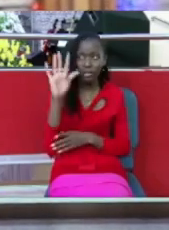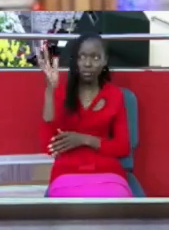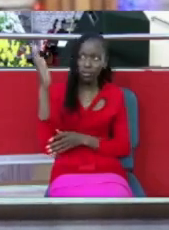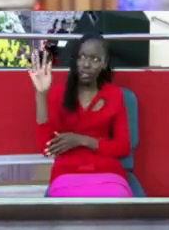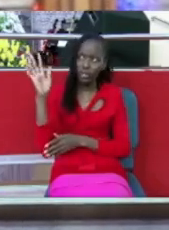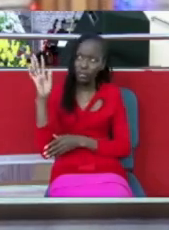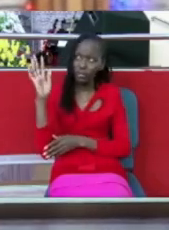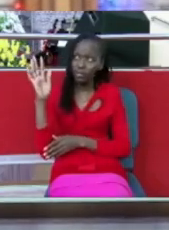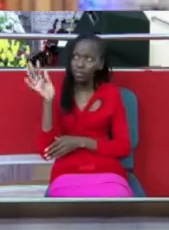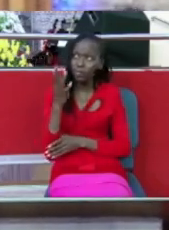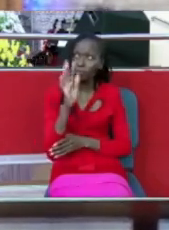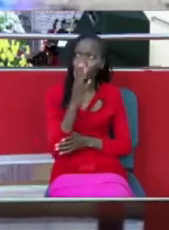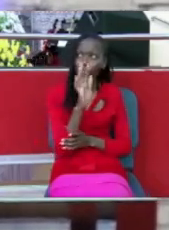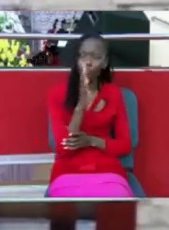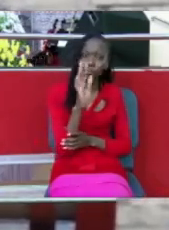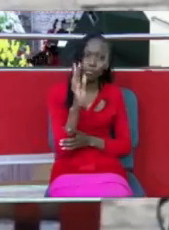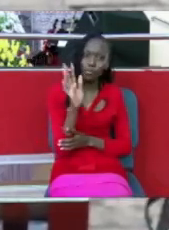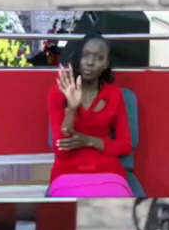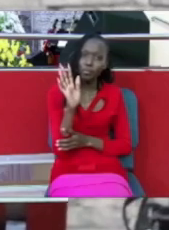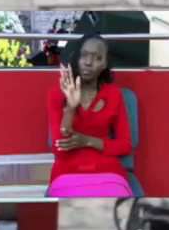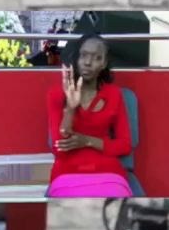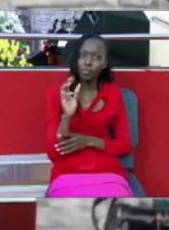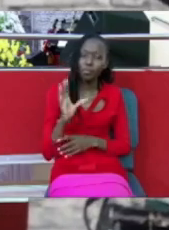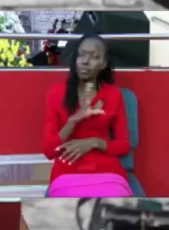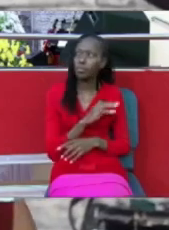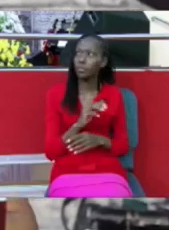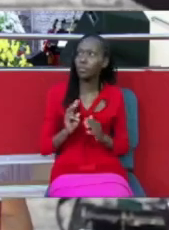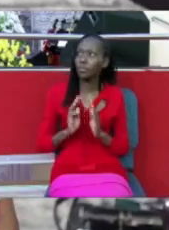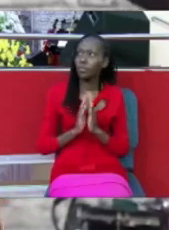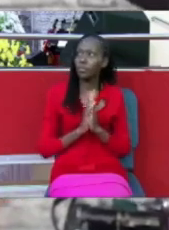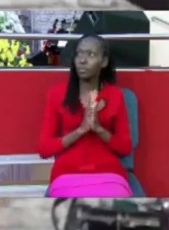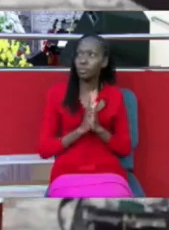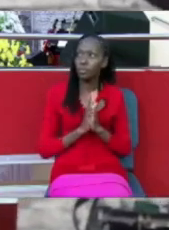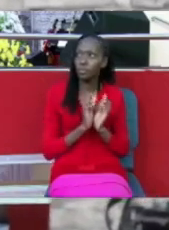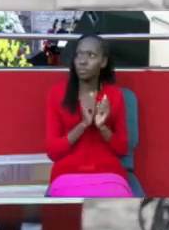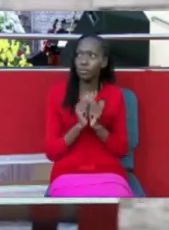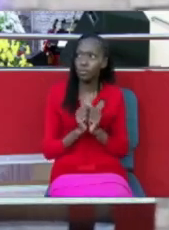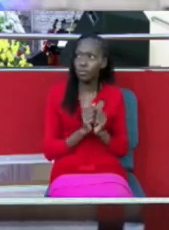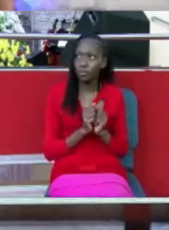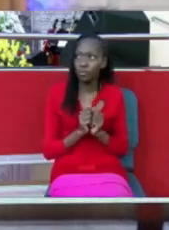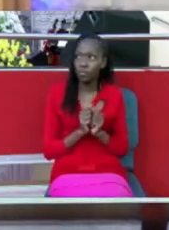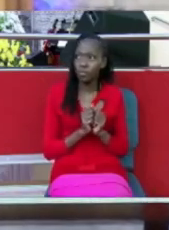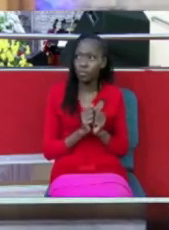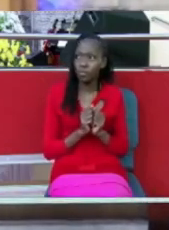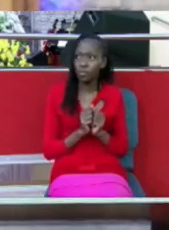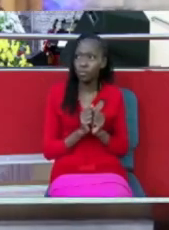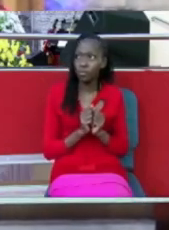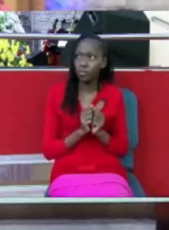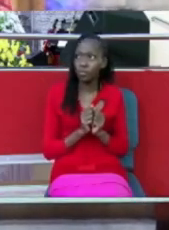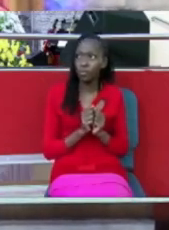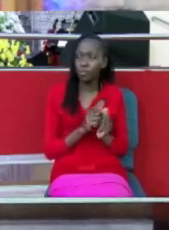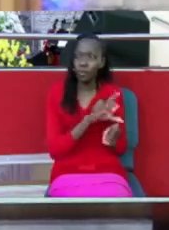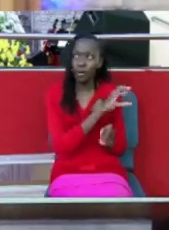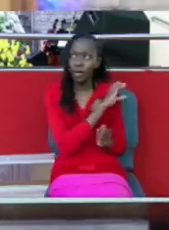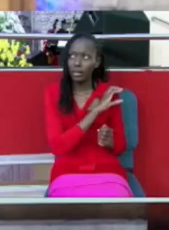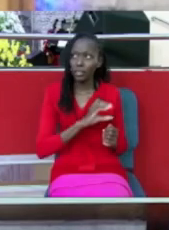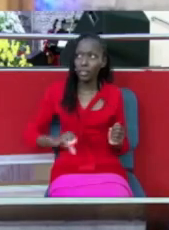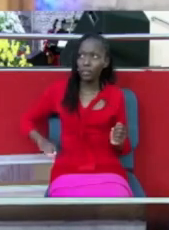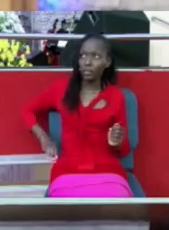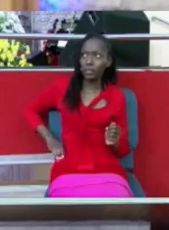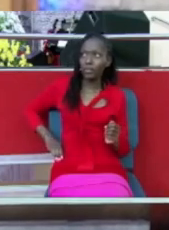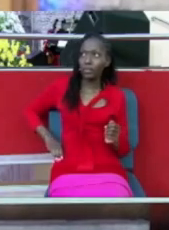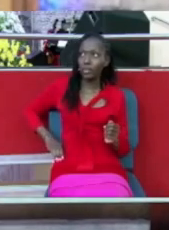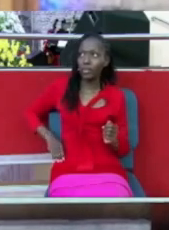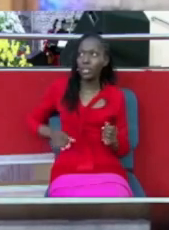see the hand and we will be able to pray for you. Mkono huo na tutaenda. Are you there? Je, uko pale? Ushers and ministry team wherever you are. Ushers na if you